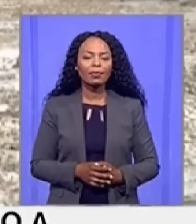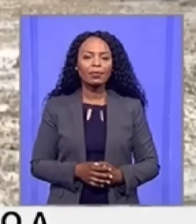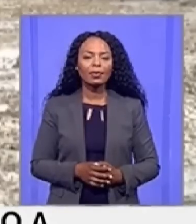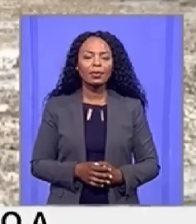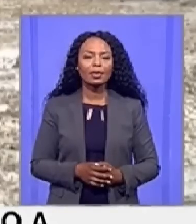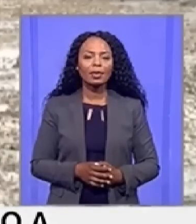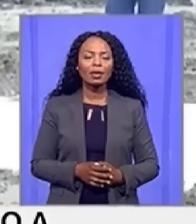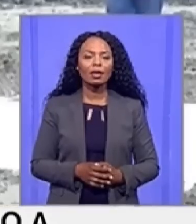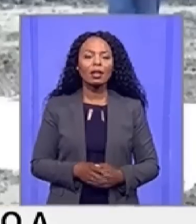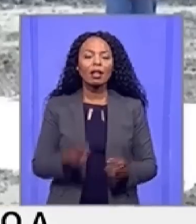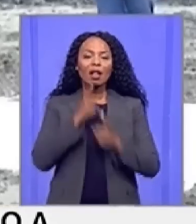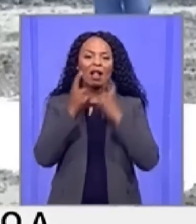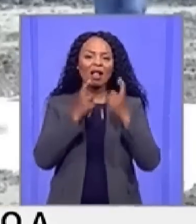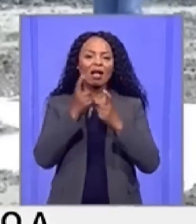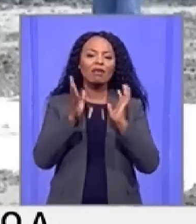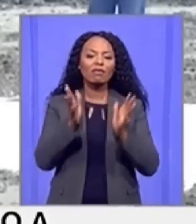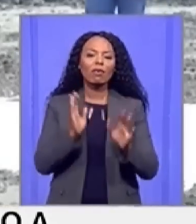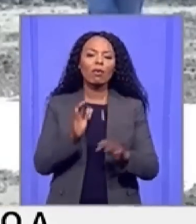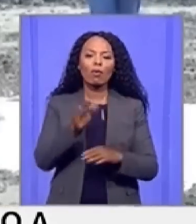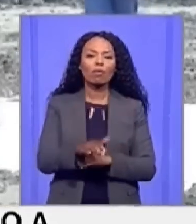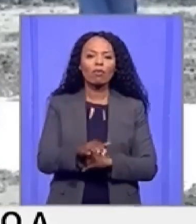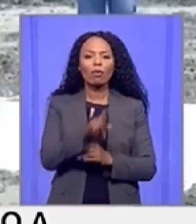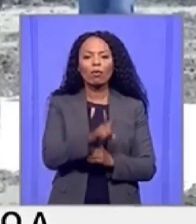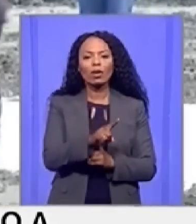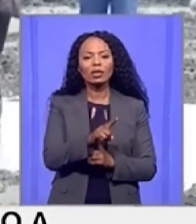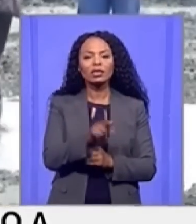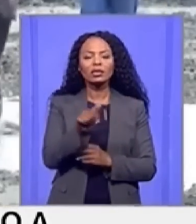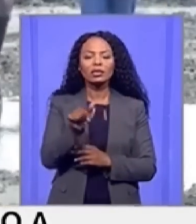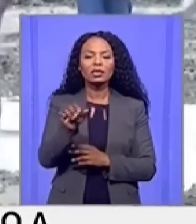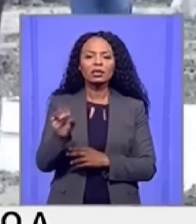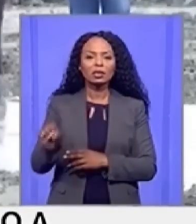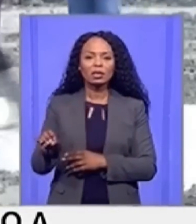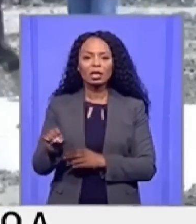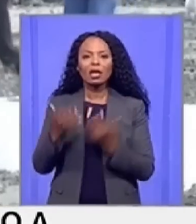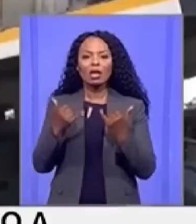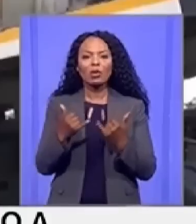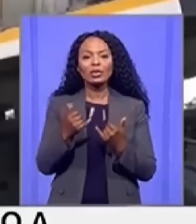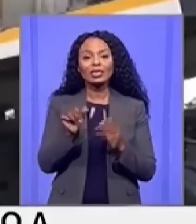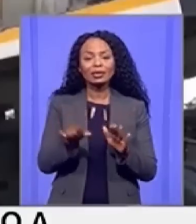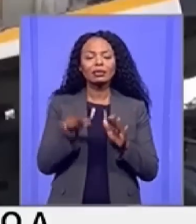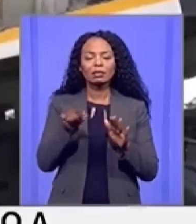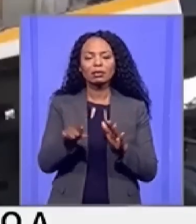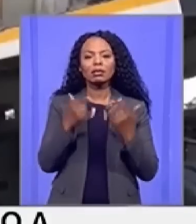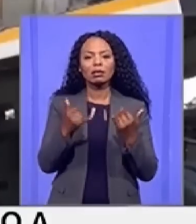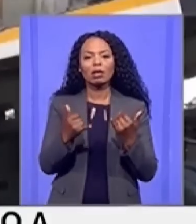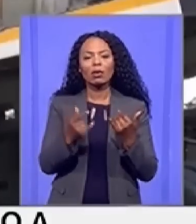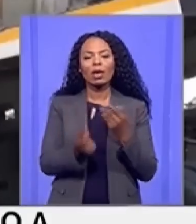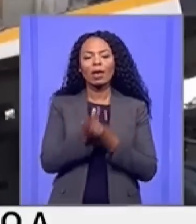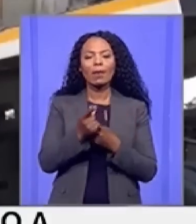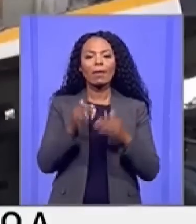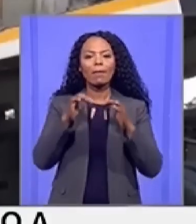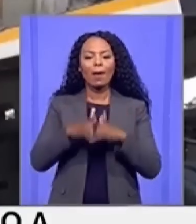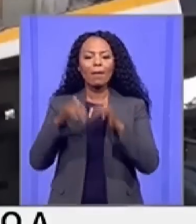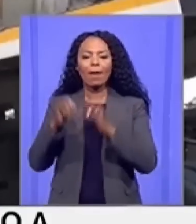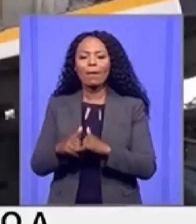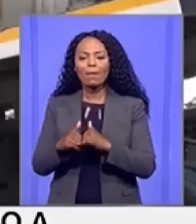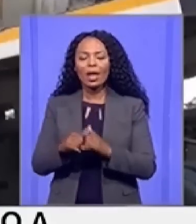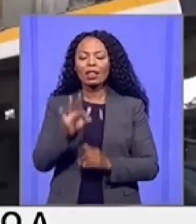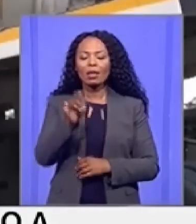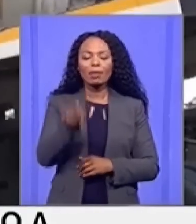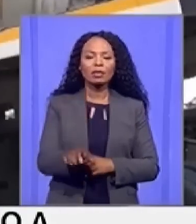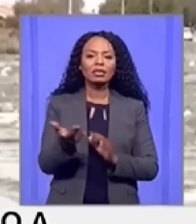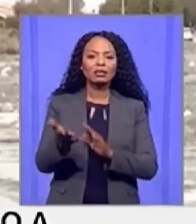Ditlaleho di hlalosa ha ile malapa a fetang 160 a ileng a sala a ithupere, mme ho ile a hlokala batho ba bararo ketsalong ena.